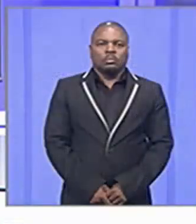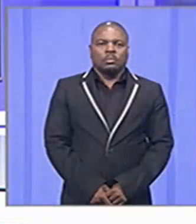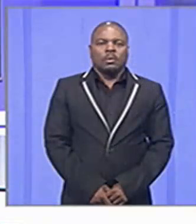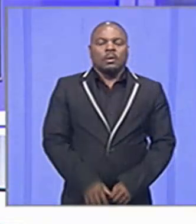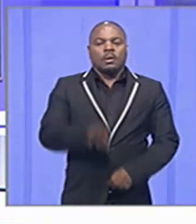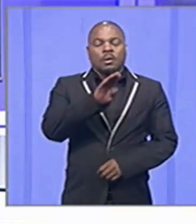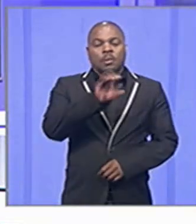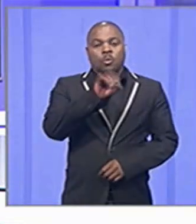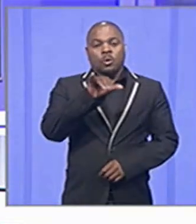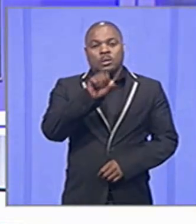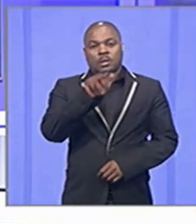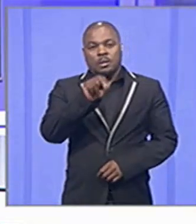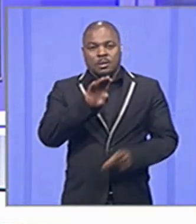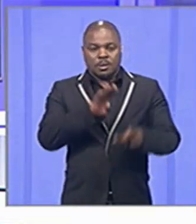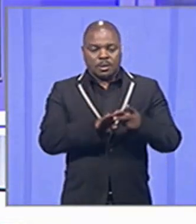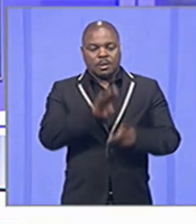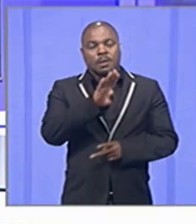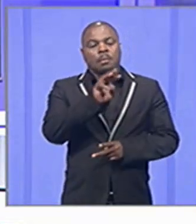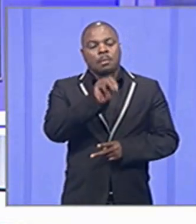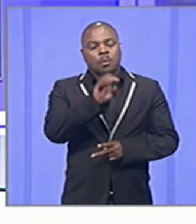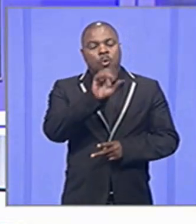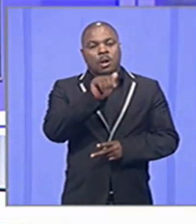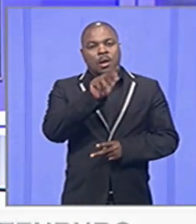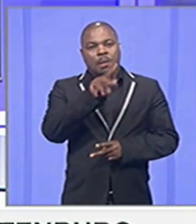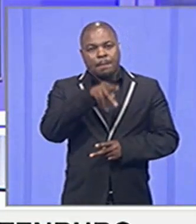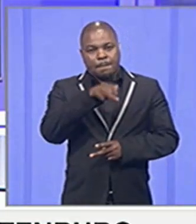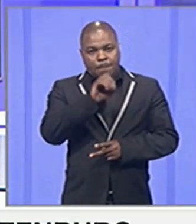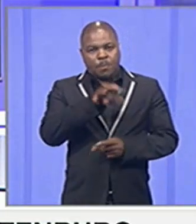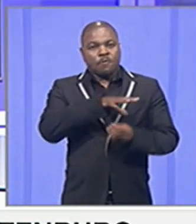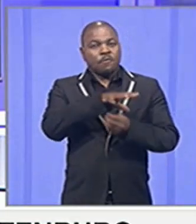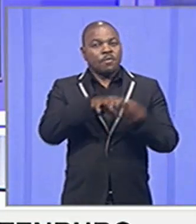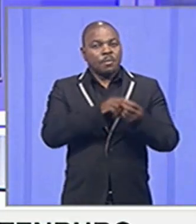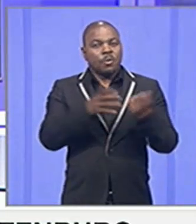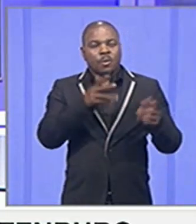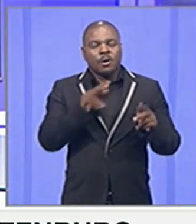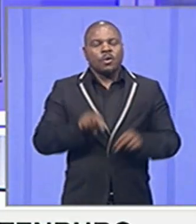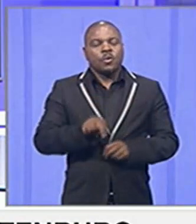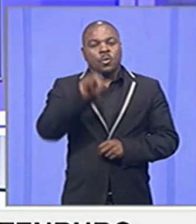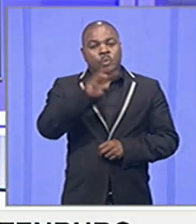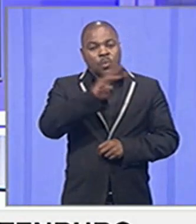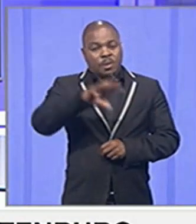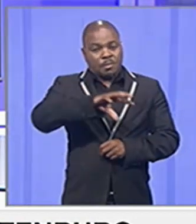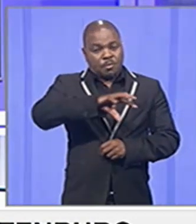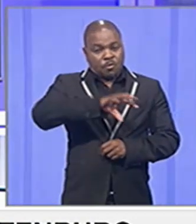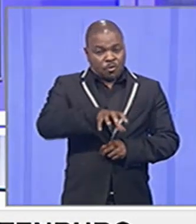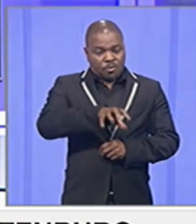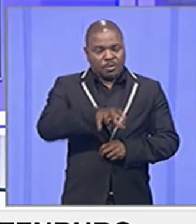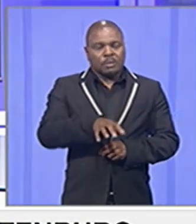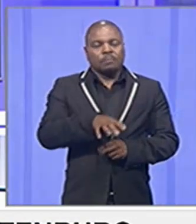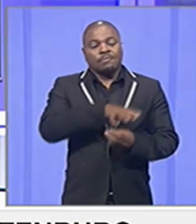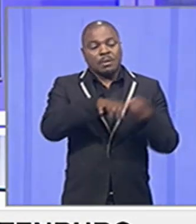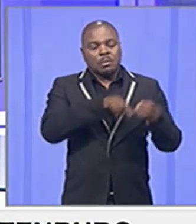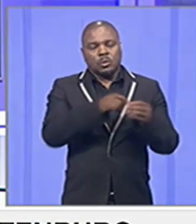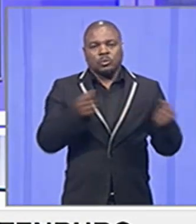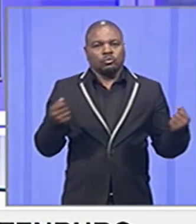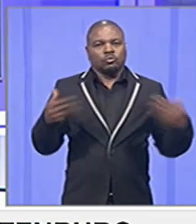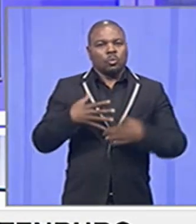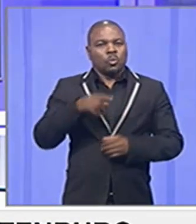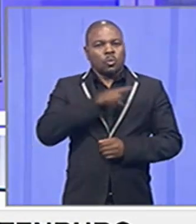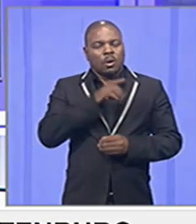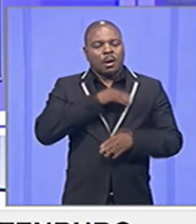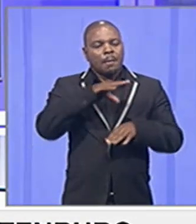Palapala ga Boysen le la Molapo polaseng ya Graslagte gausi le Lichtenburg ka provinseng ya North West ba sa thušitšwe ke lehu la